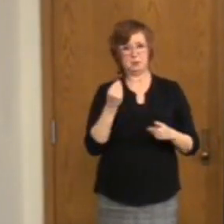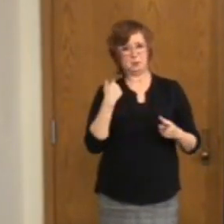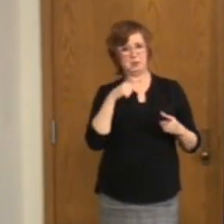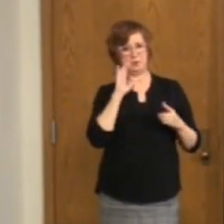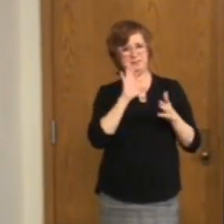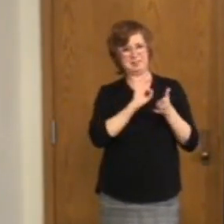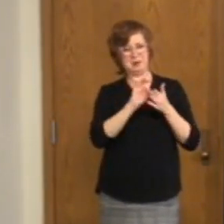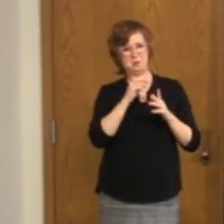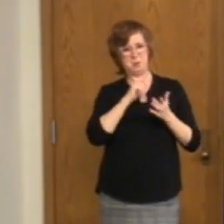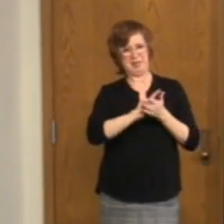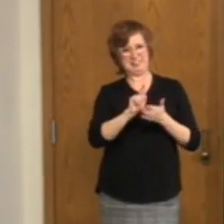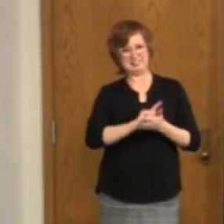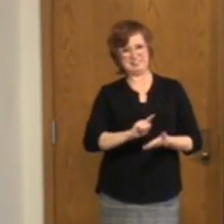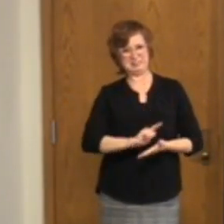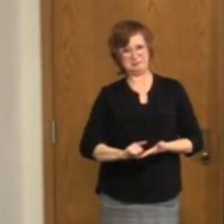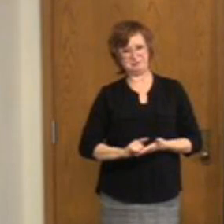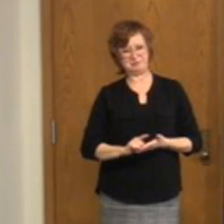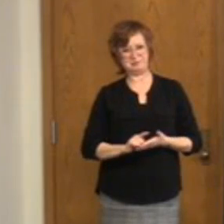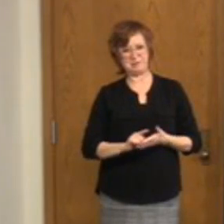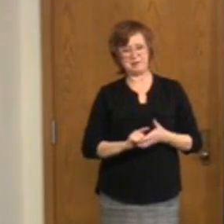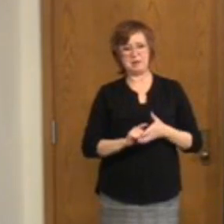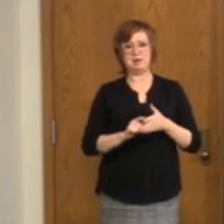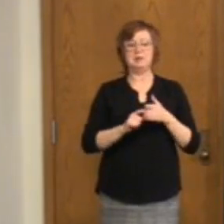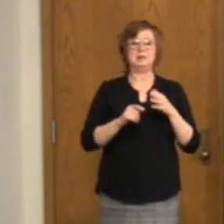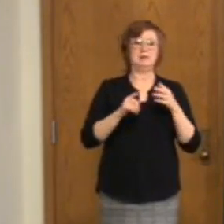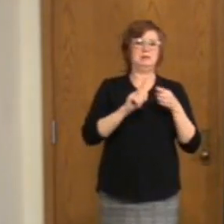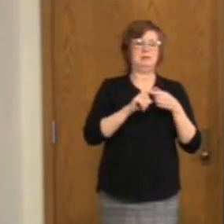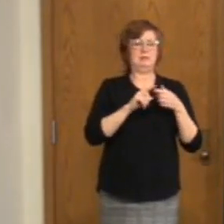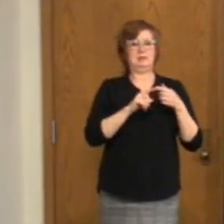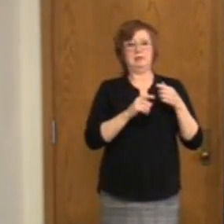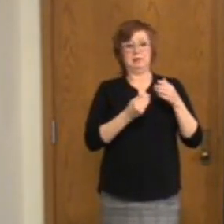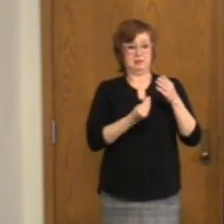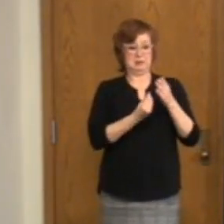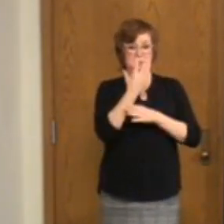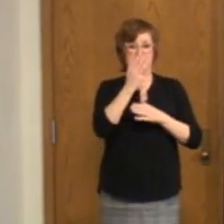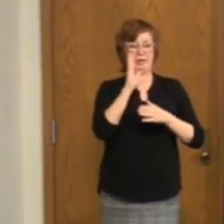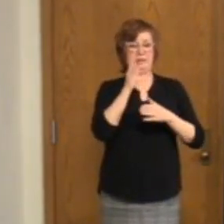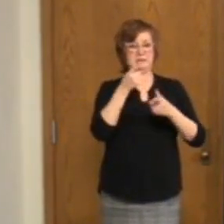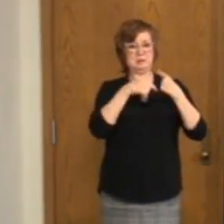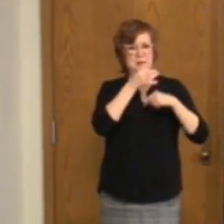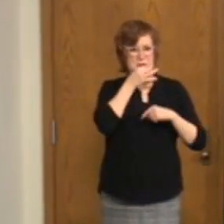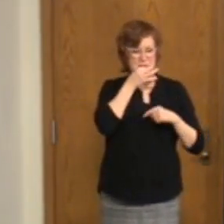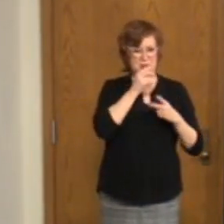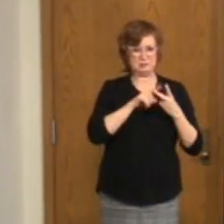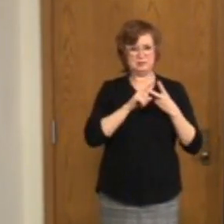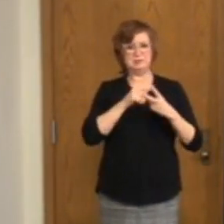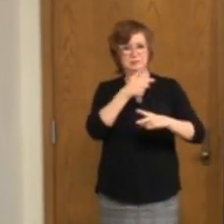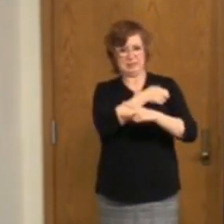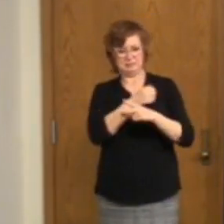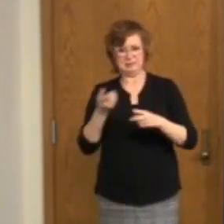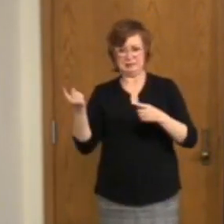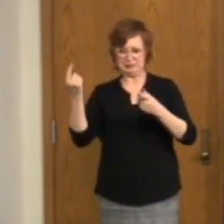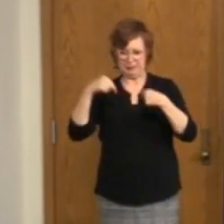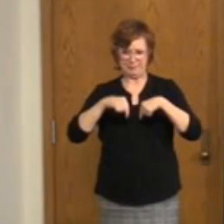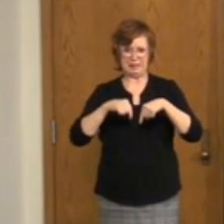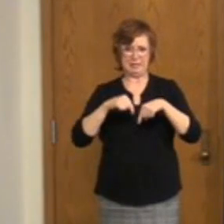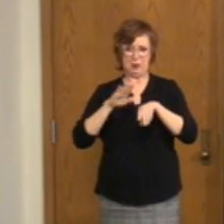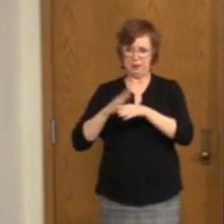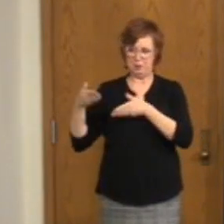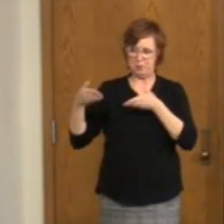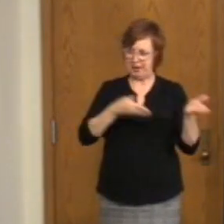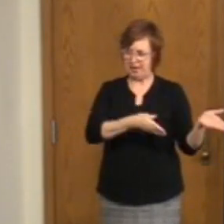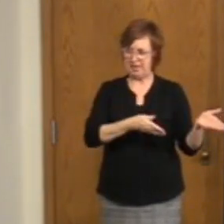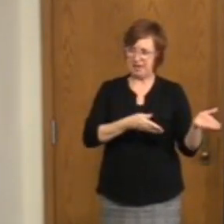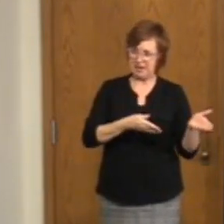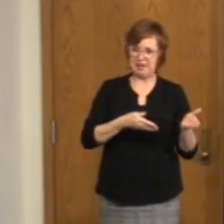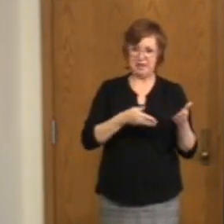coming. Vaccines are on the way. We are on the path to getting life back to normal as we know it, but we're just not quite